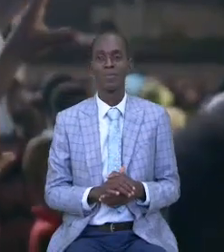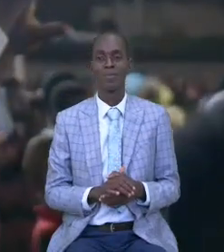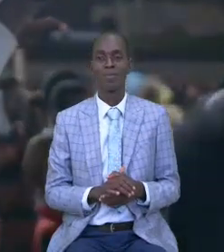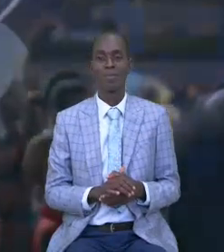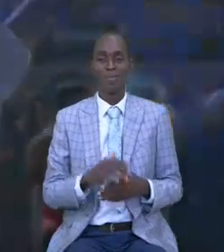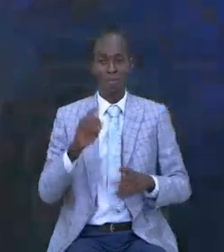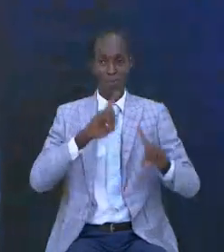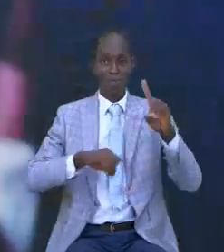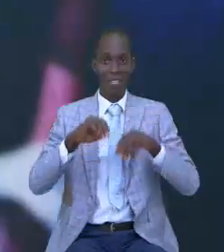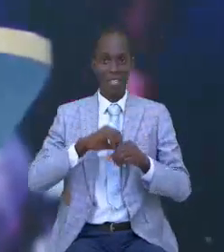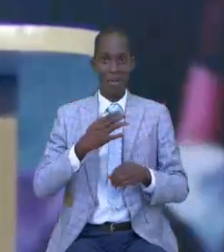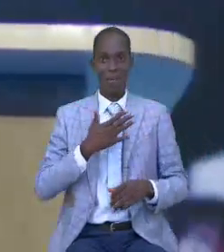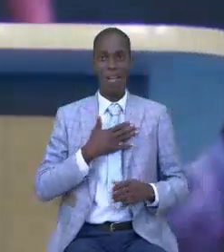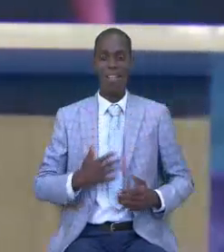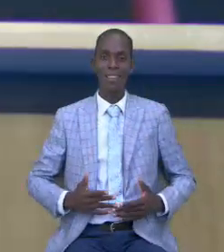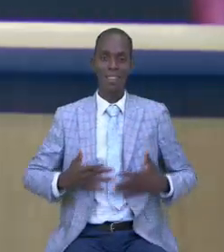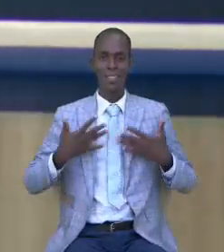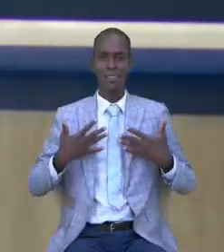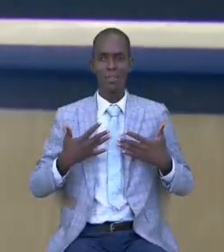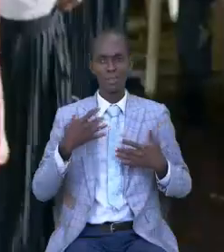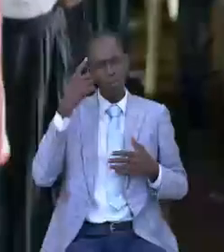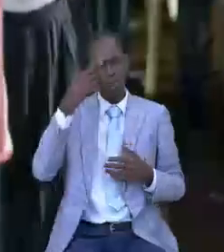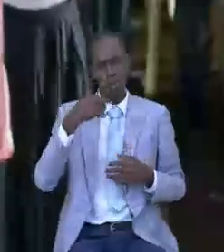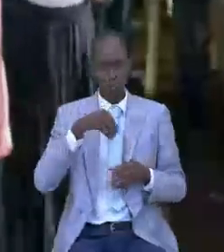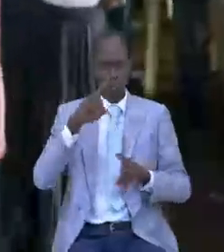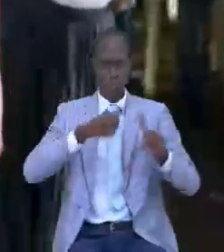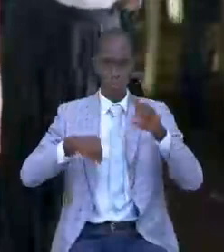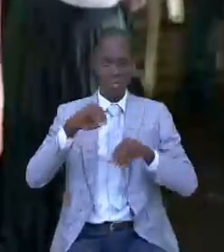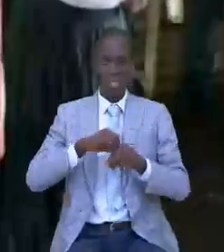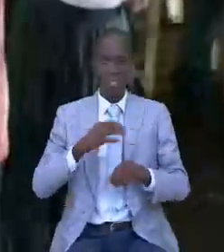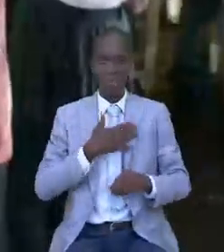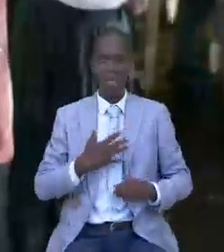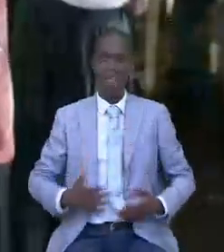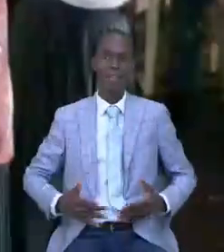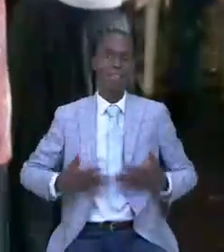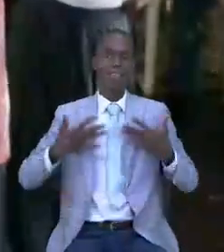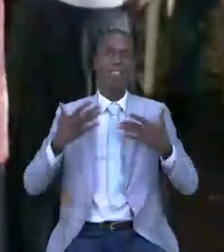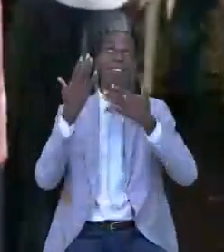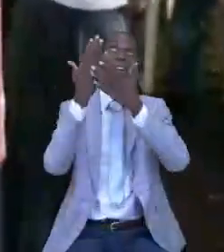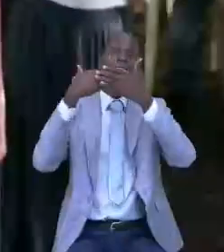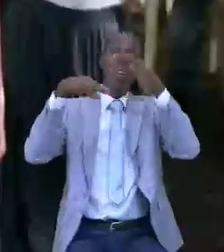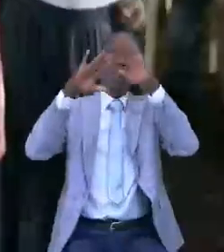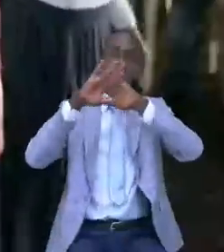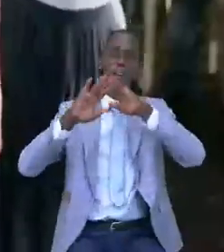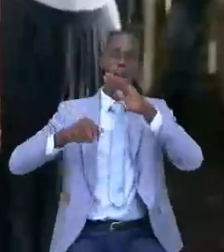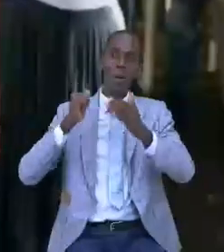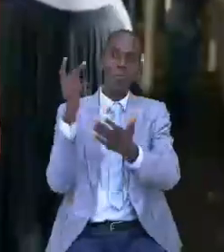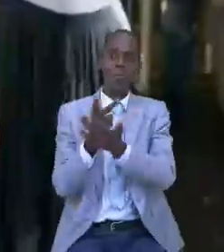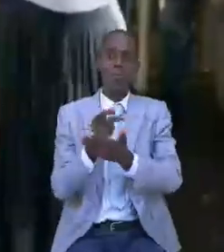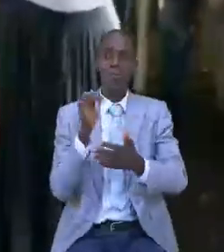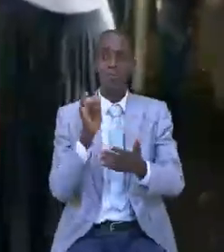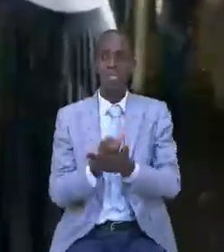In my life. Where are you? In my life. Heaven confirm that in your life